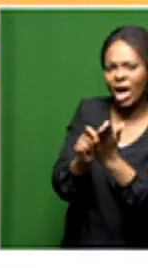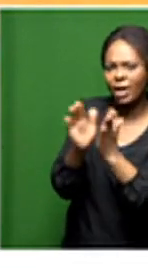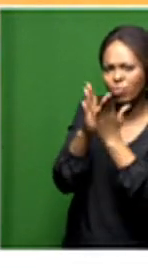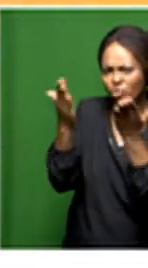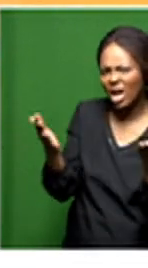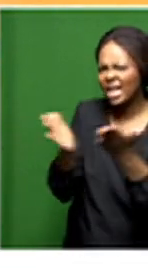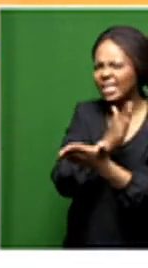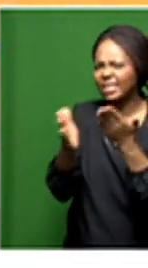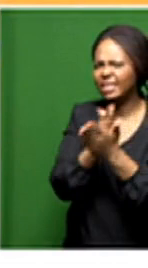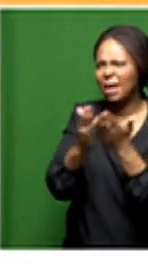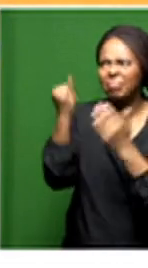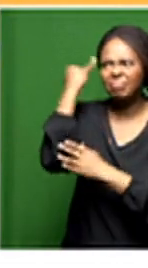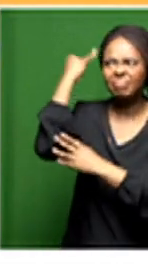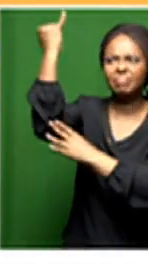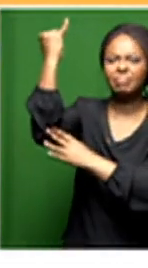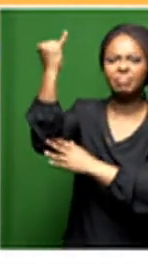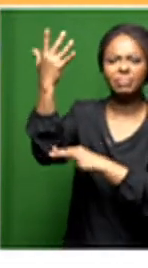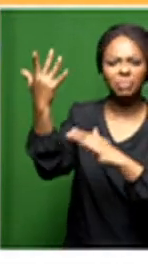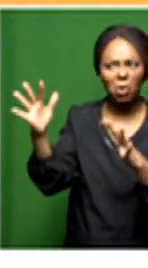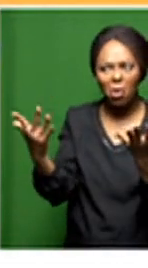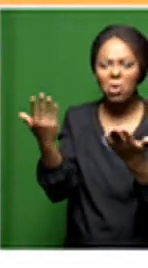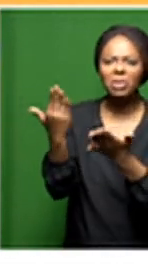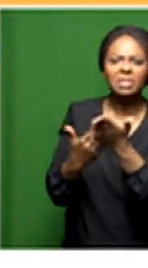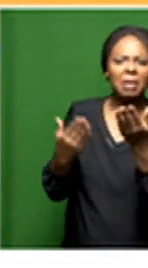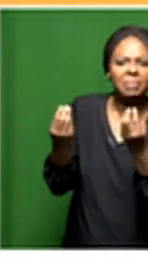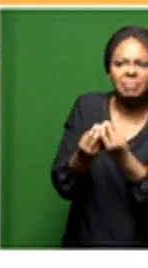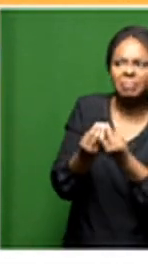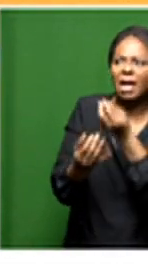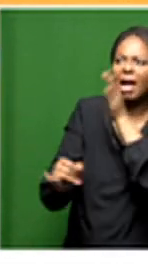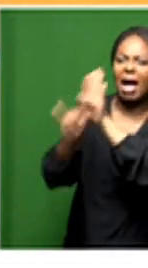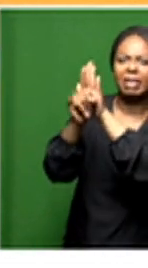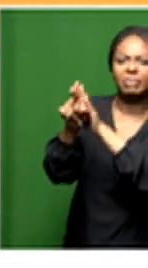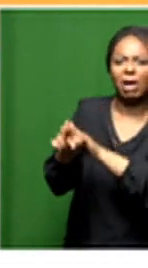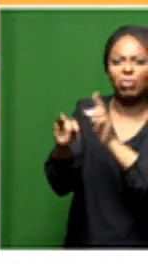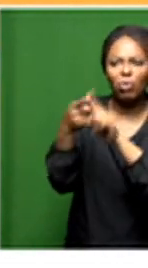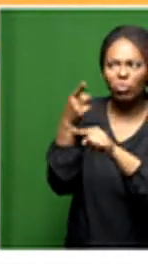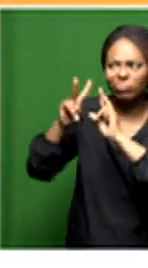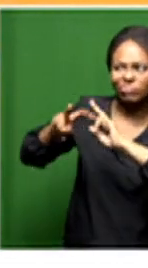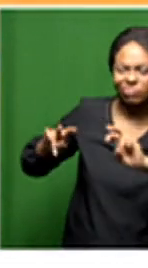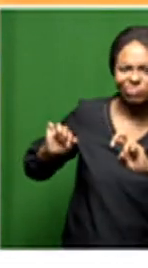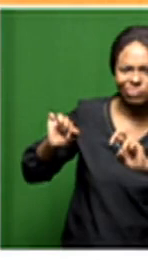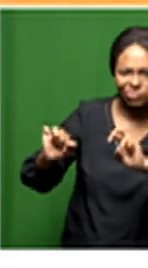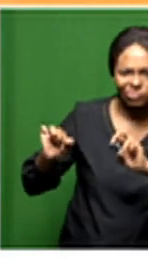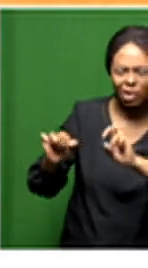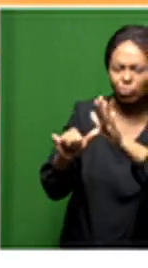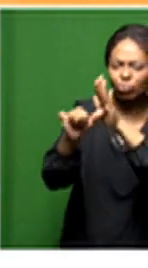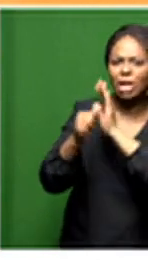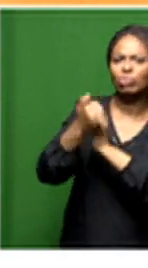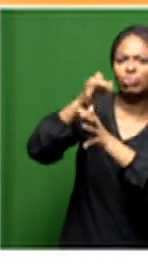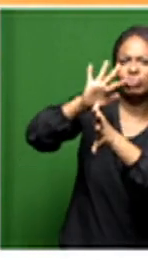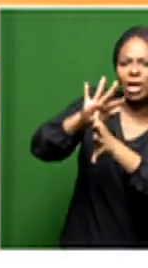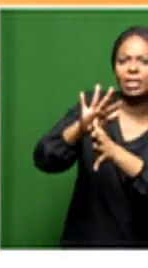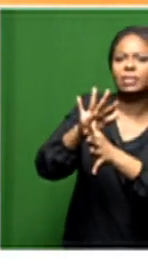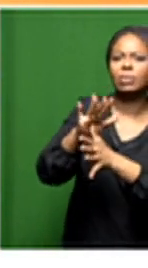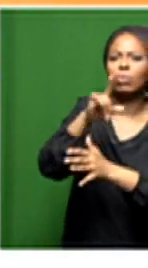are some of the clues or the hints, perhaps, that you stumbled upon, that you say are some of the elements and the qualities that hinder